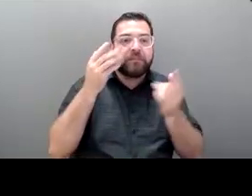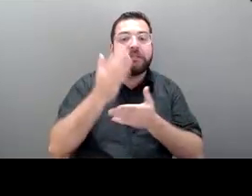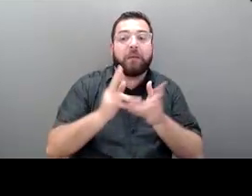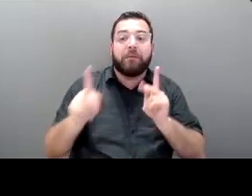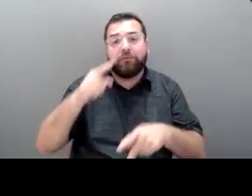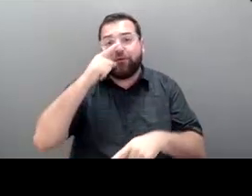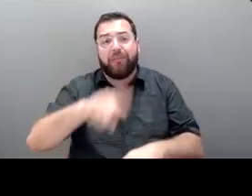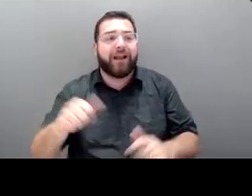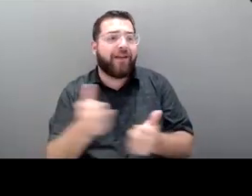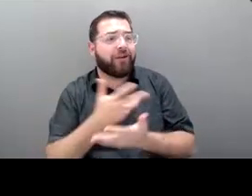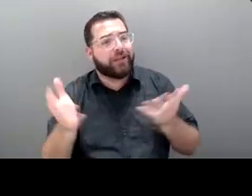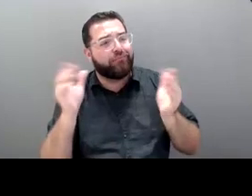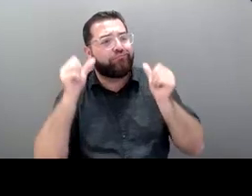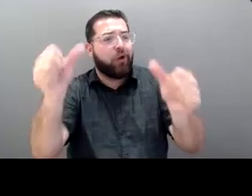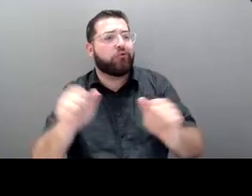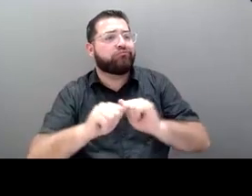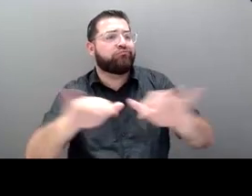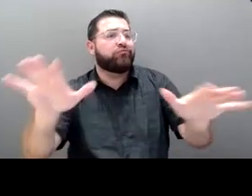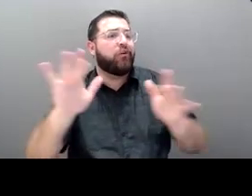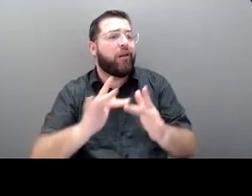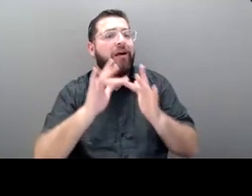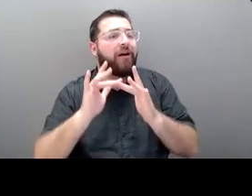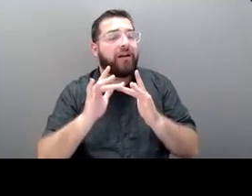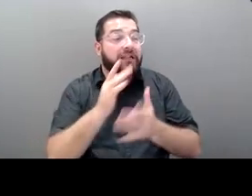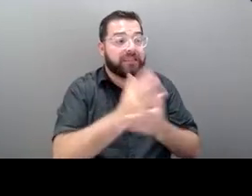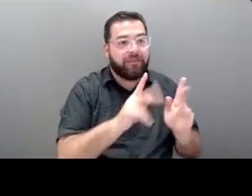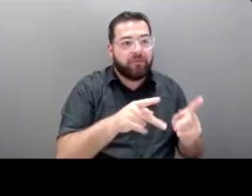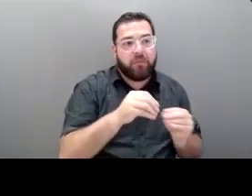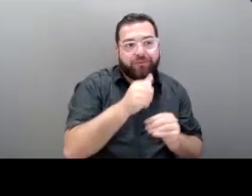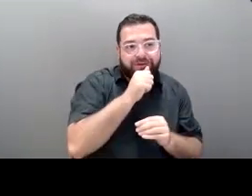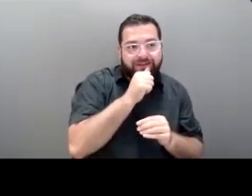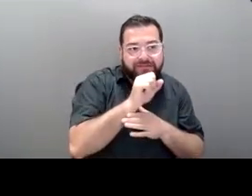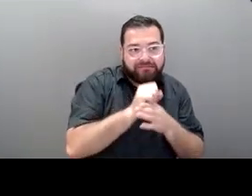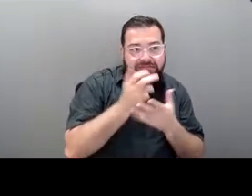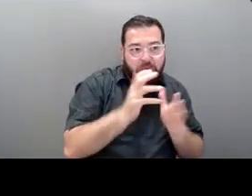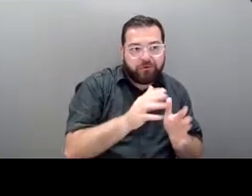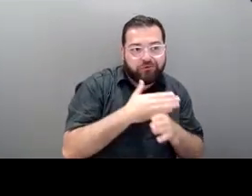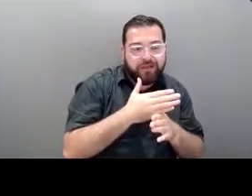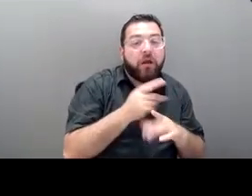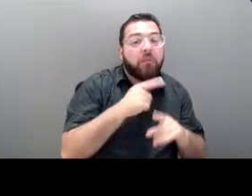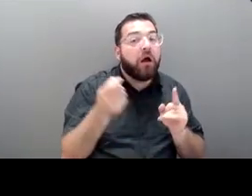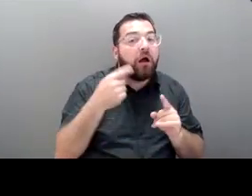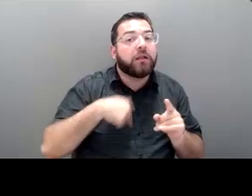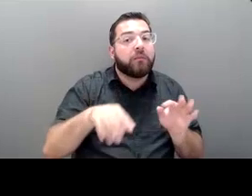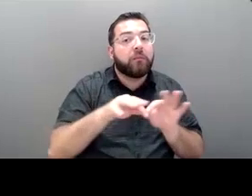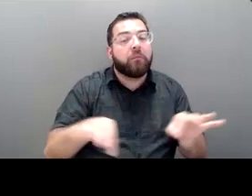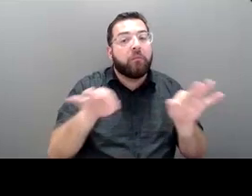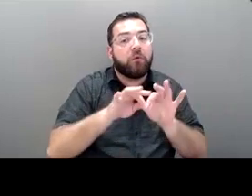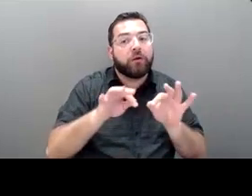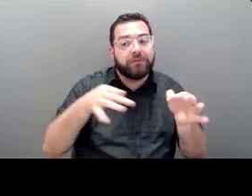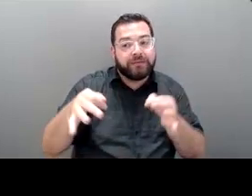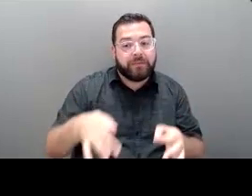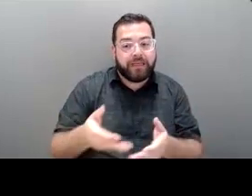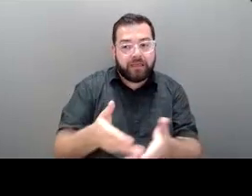fine with putting everything out there, but some people don't. And so we need to explain to them that when they're putting it on here, it is taking